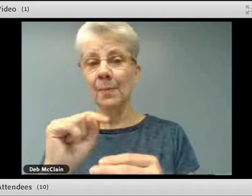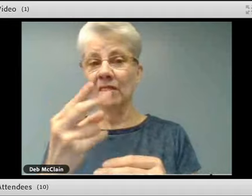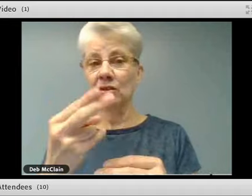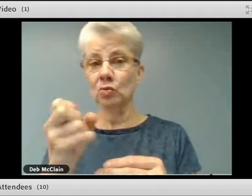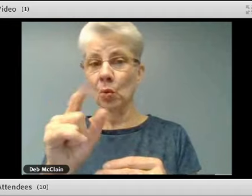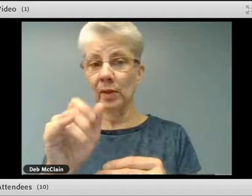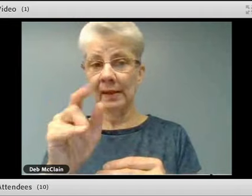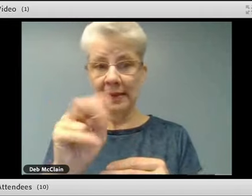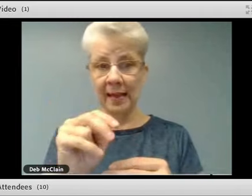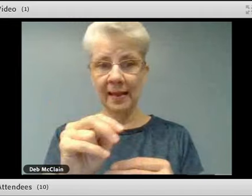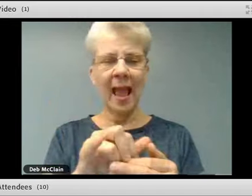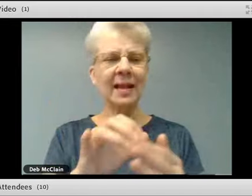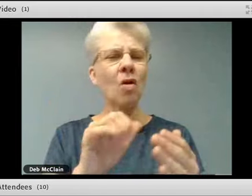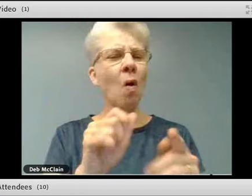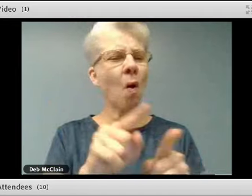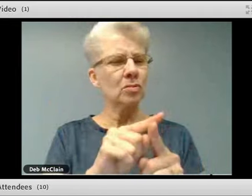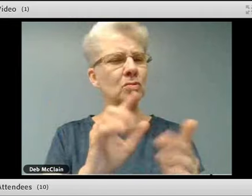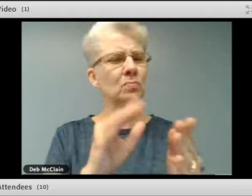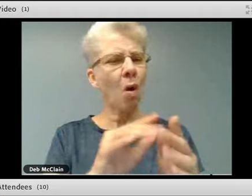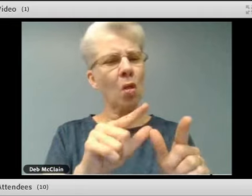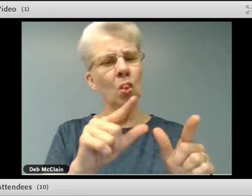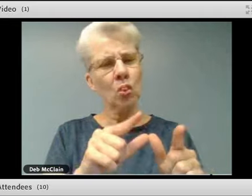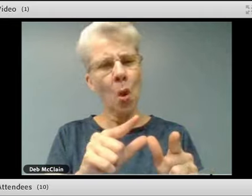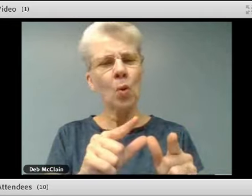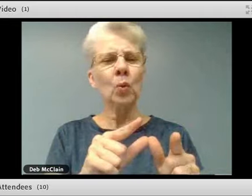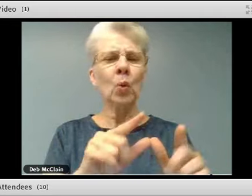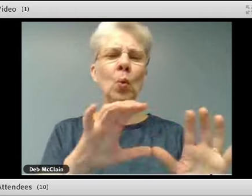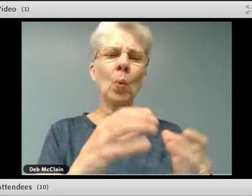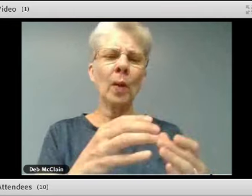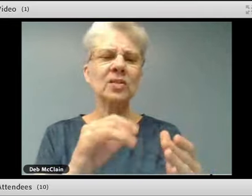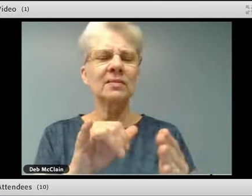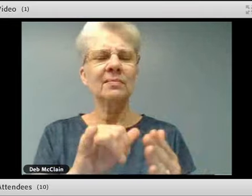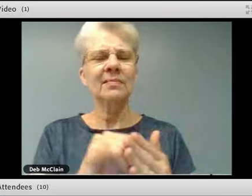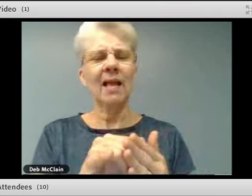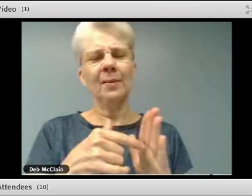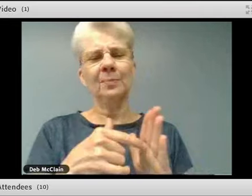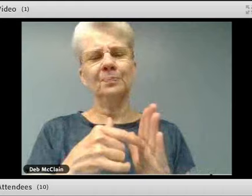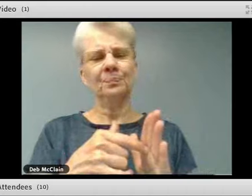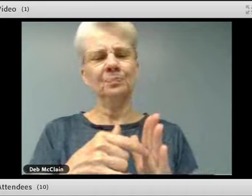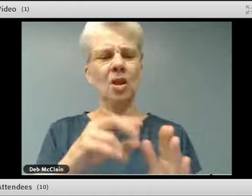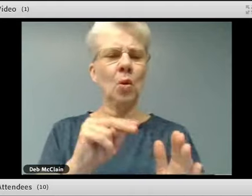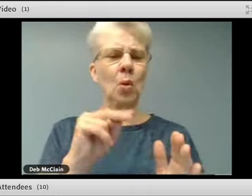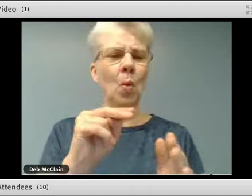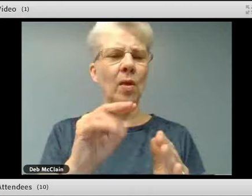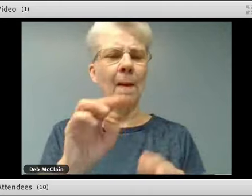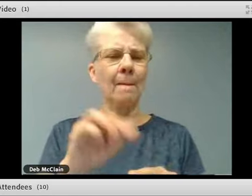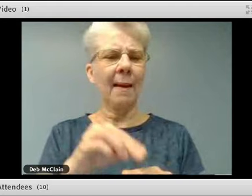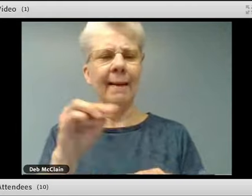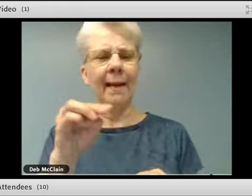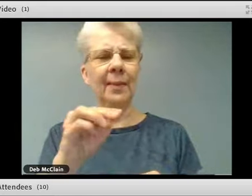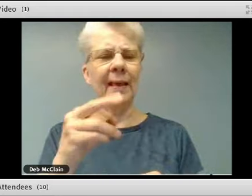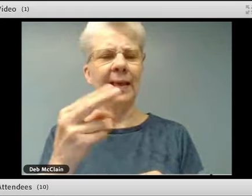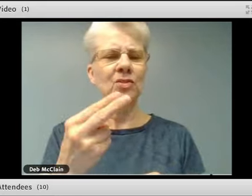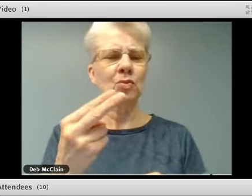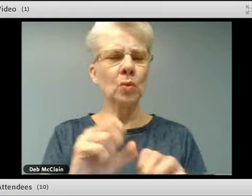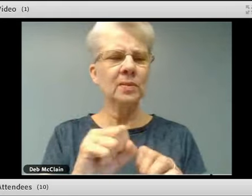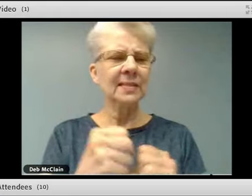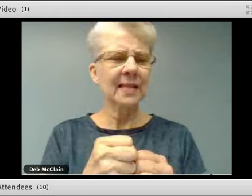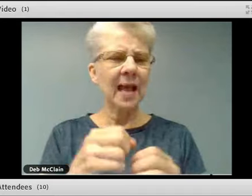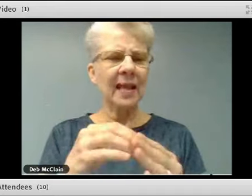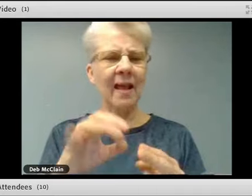along with smaller, more local collections. For example, the North Miami Historical Society and